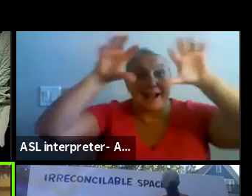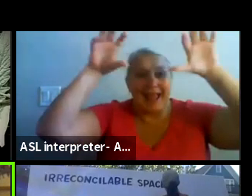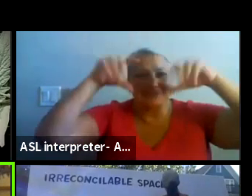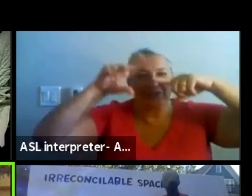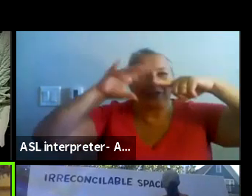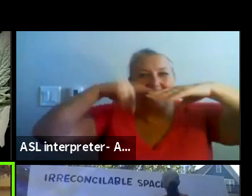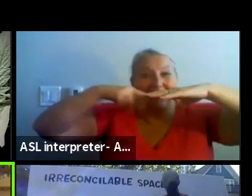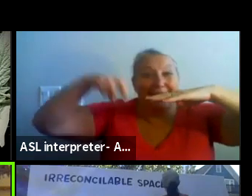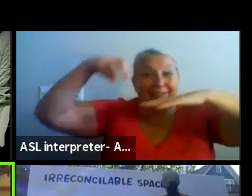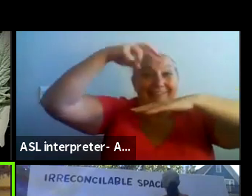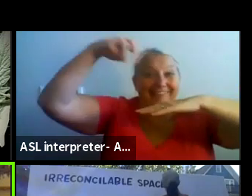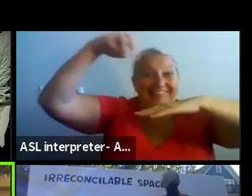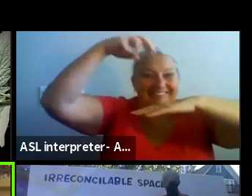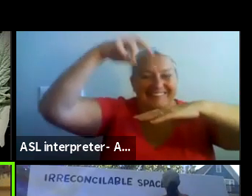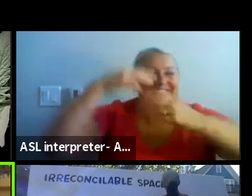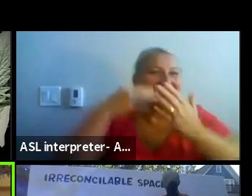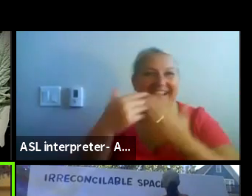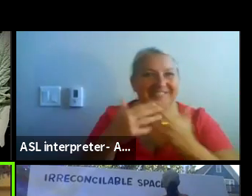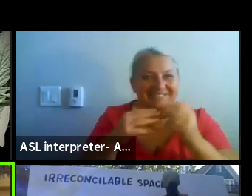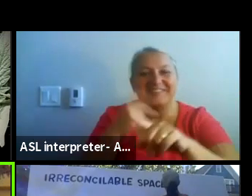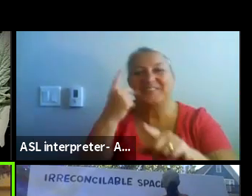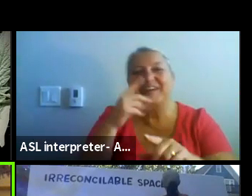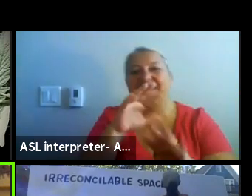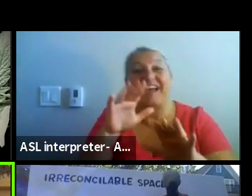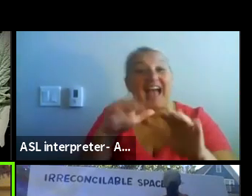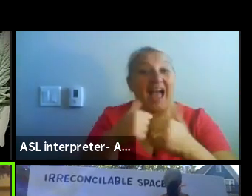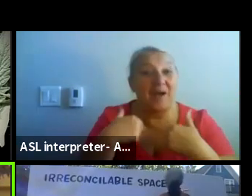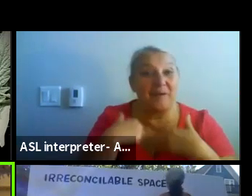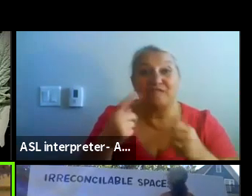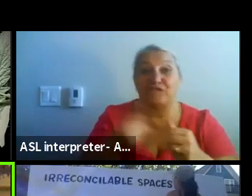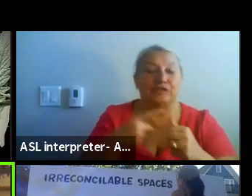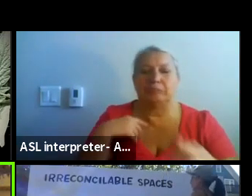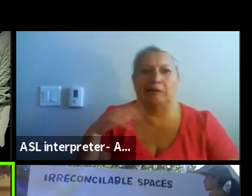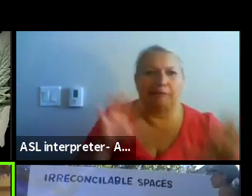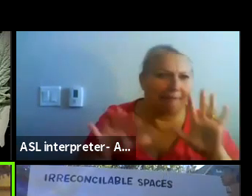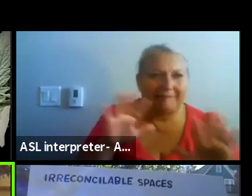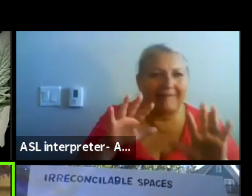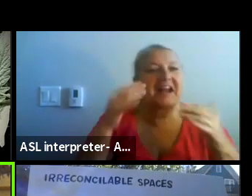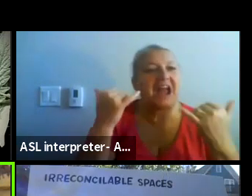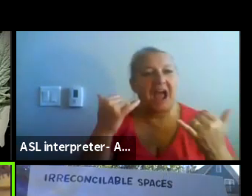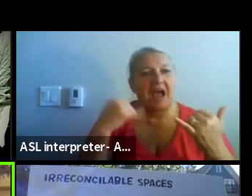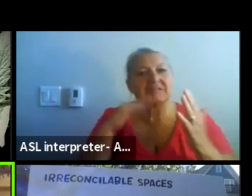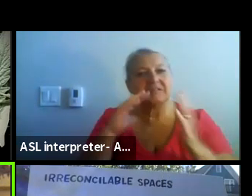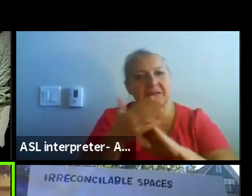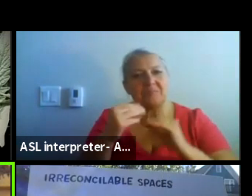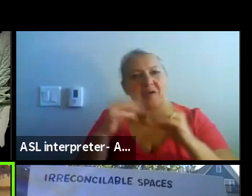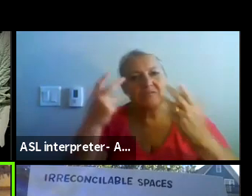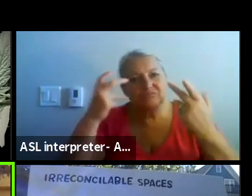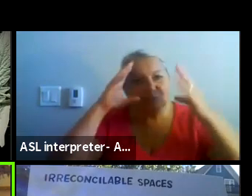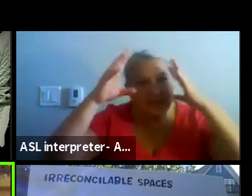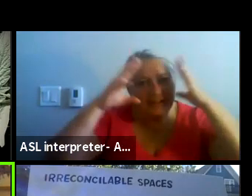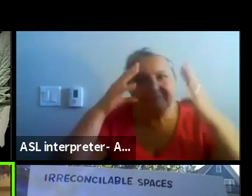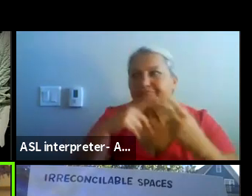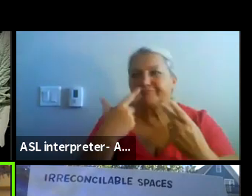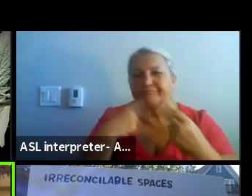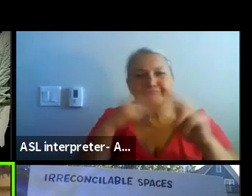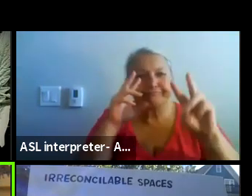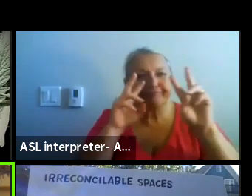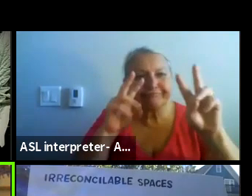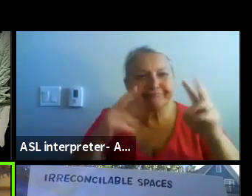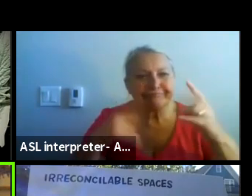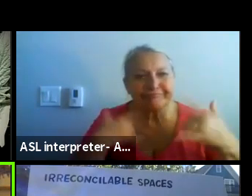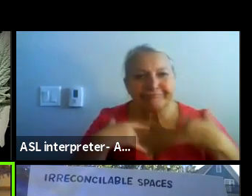rough start, but I'm feeling more energized, more creative. I'm very excited for this conversation and to